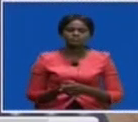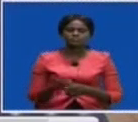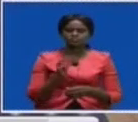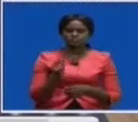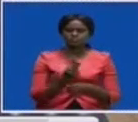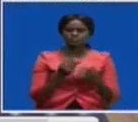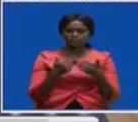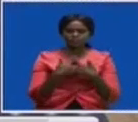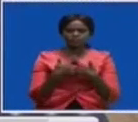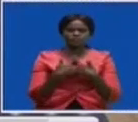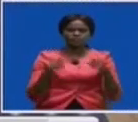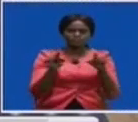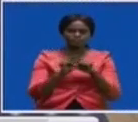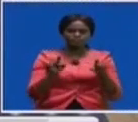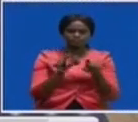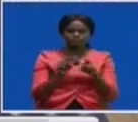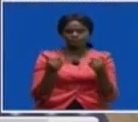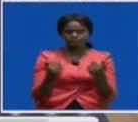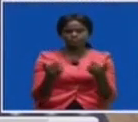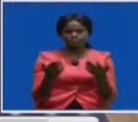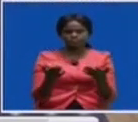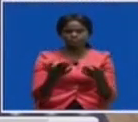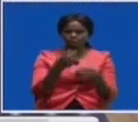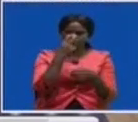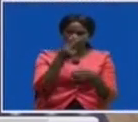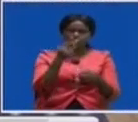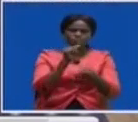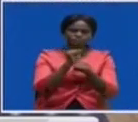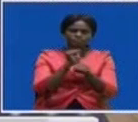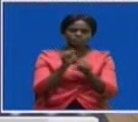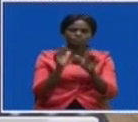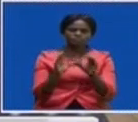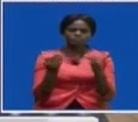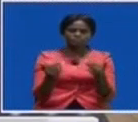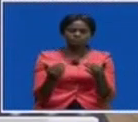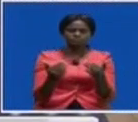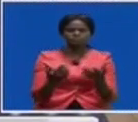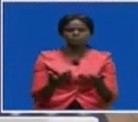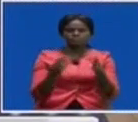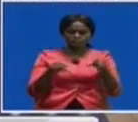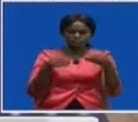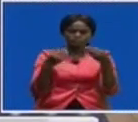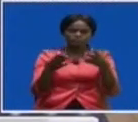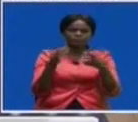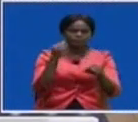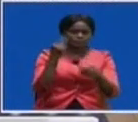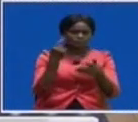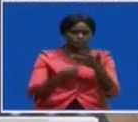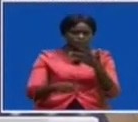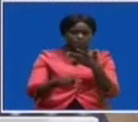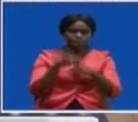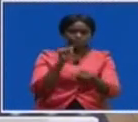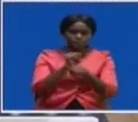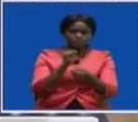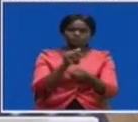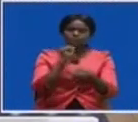it. That slogan mandates us workers that when we are assigned to tasks that are not safe,